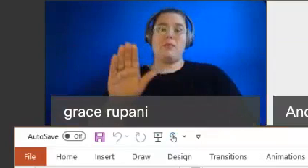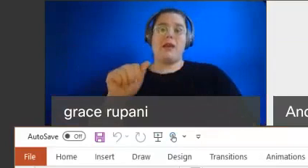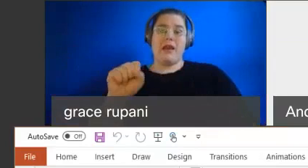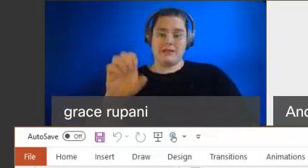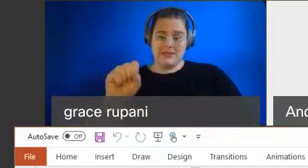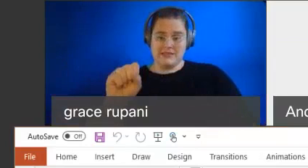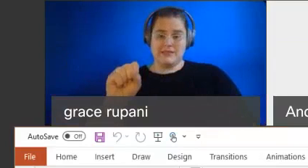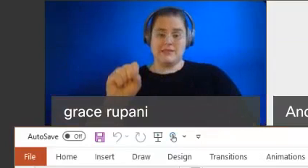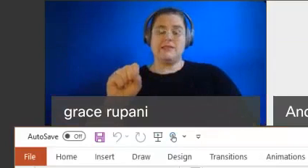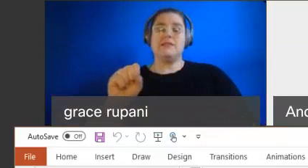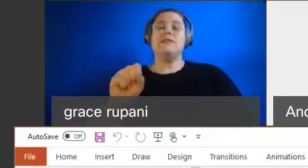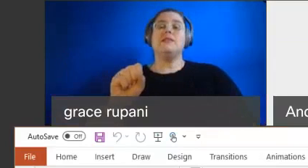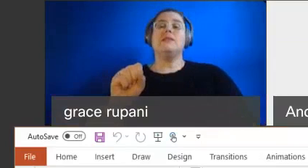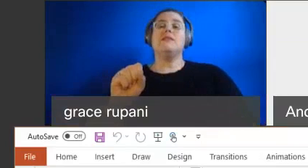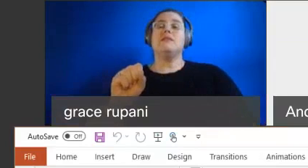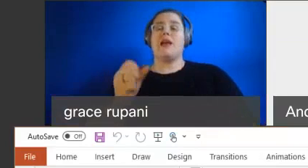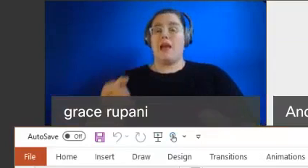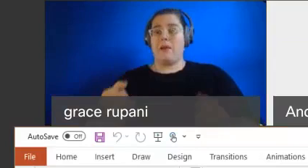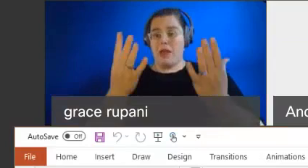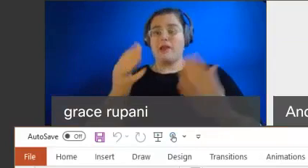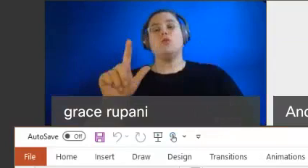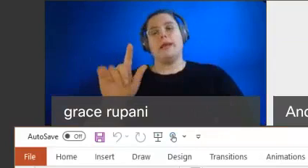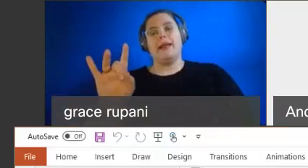confirmed or presumed COVID deaths.